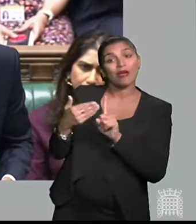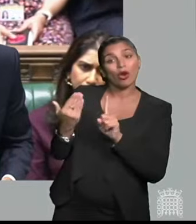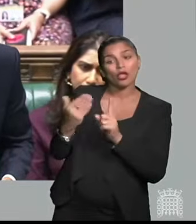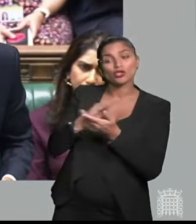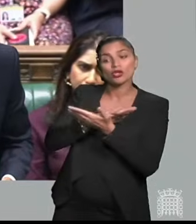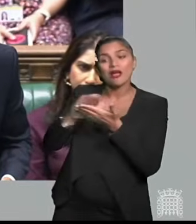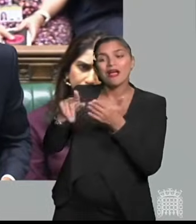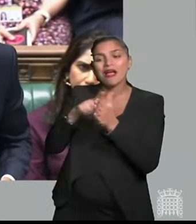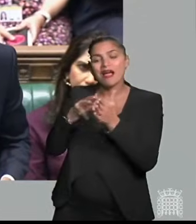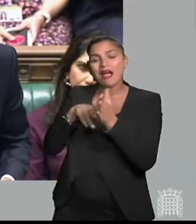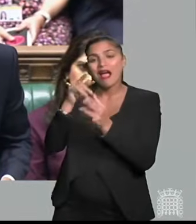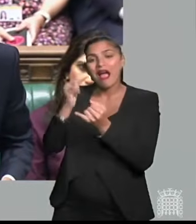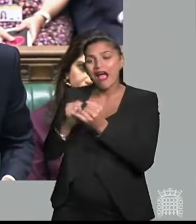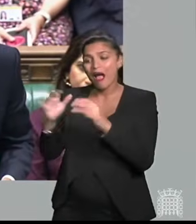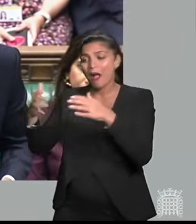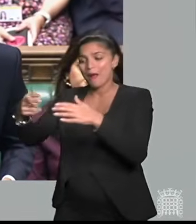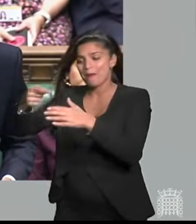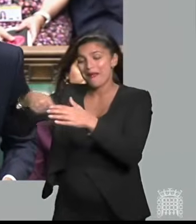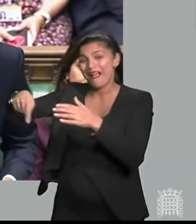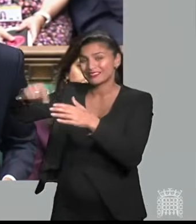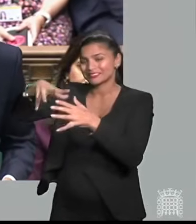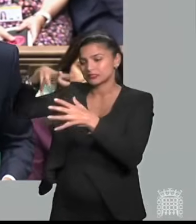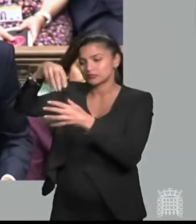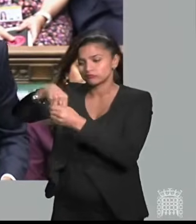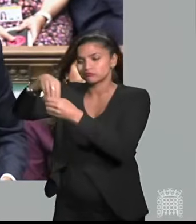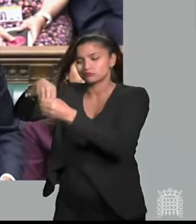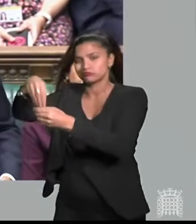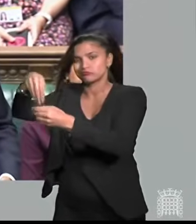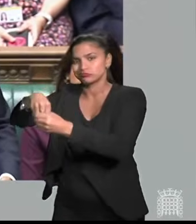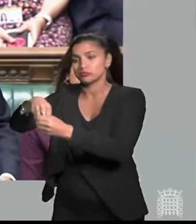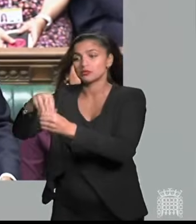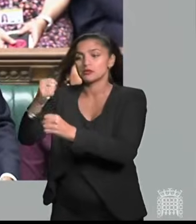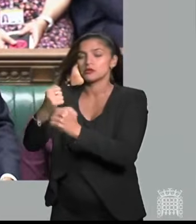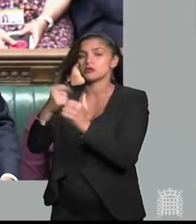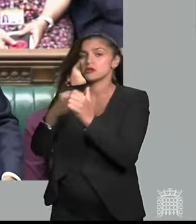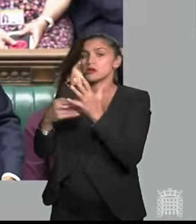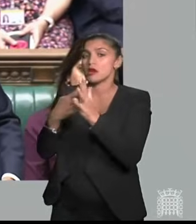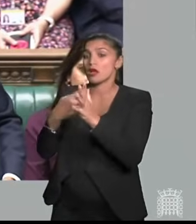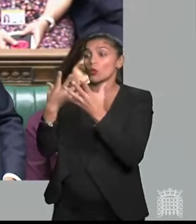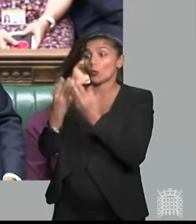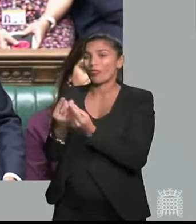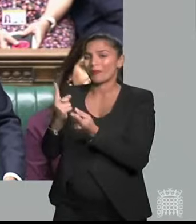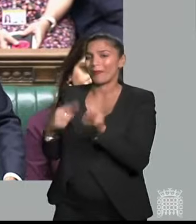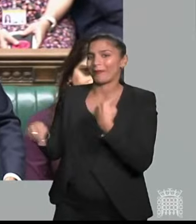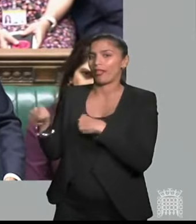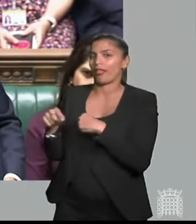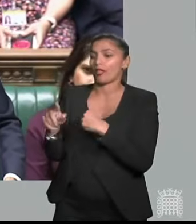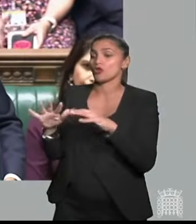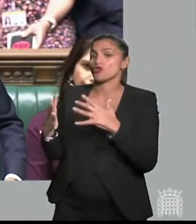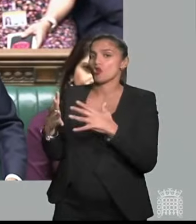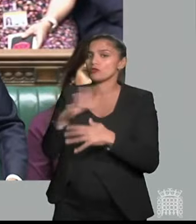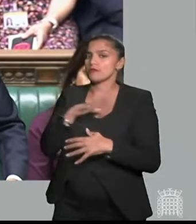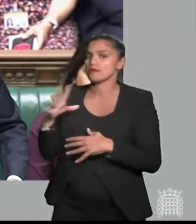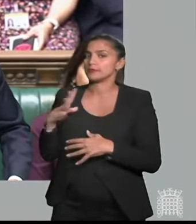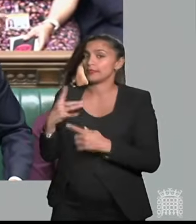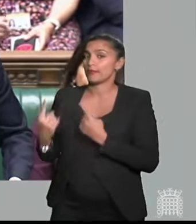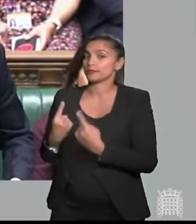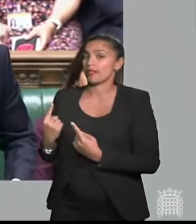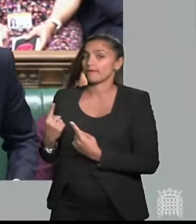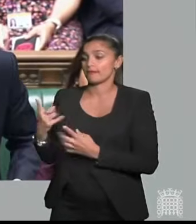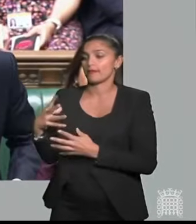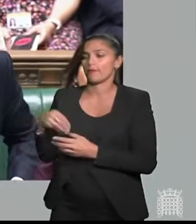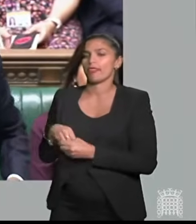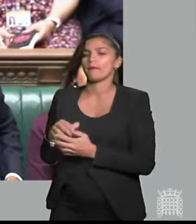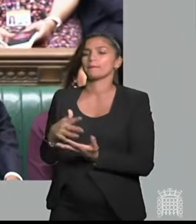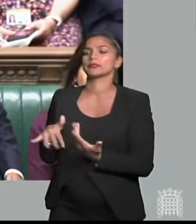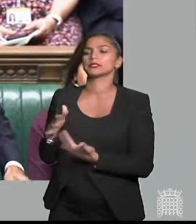Hamas that embeds themselves inside civilian populations, puts innocent civilians in harm's way, and he